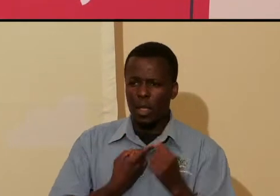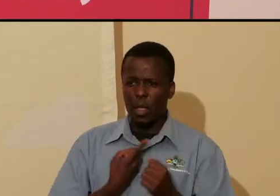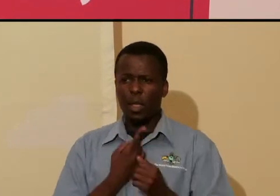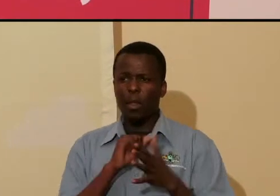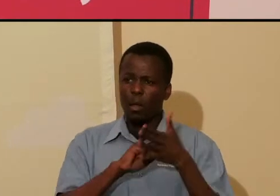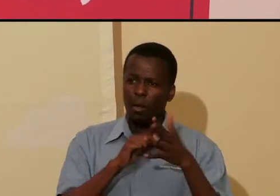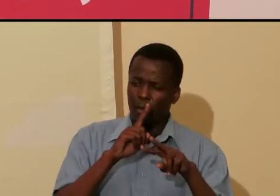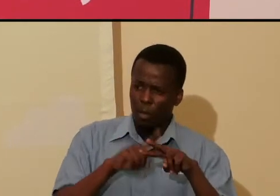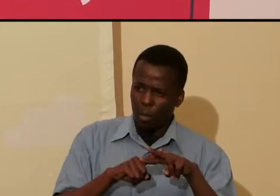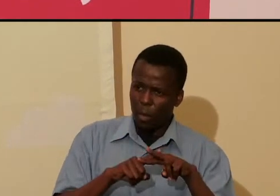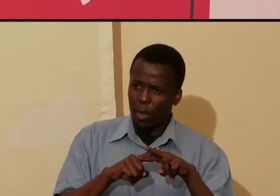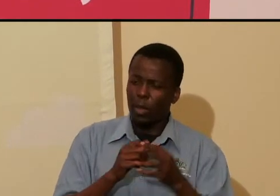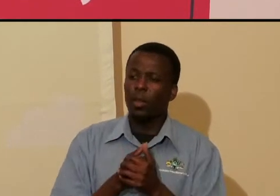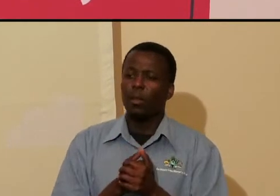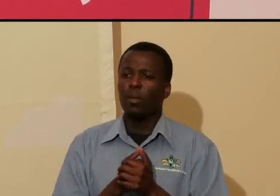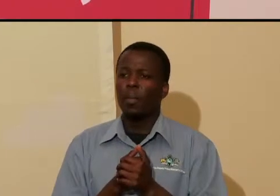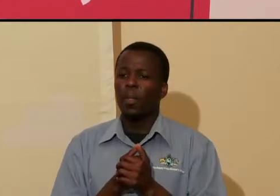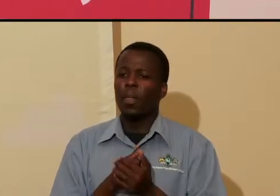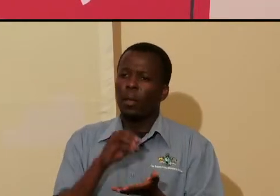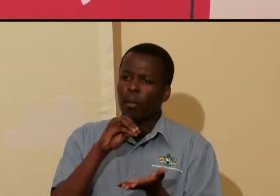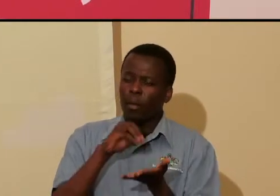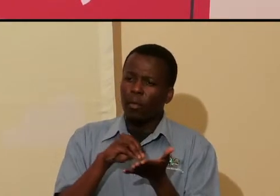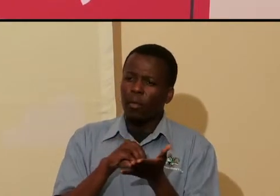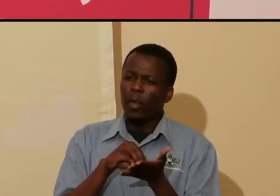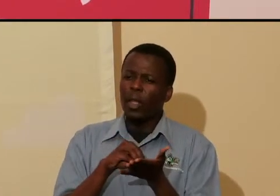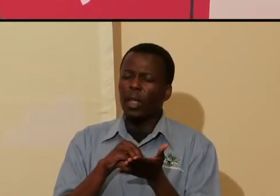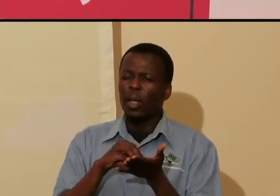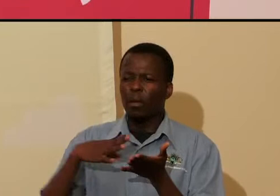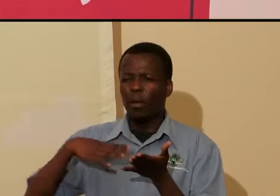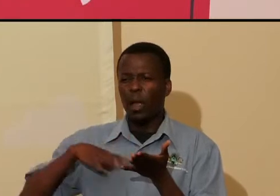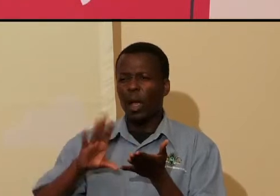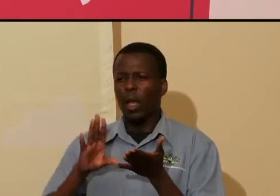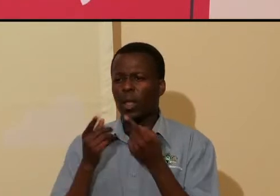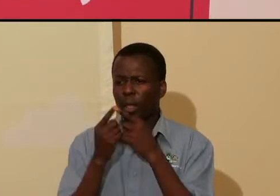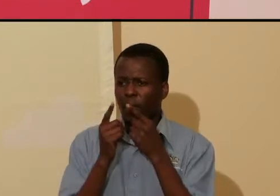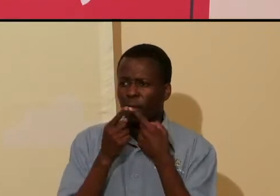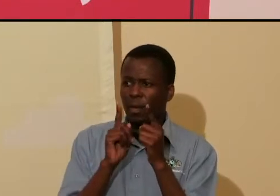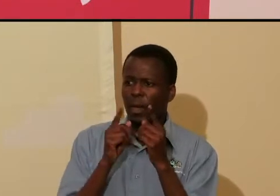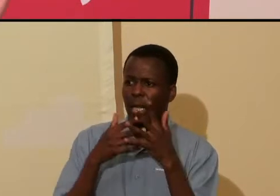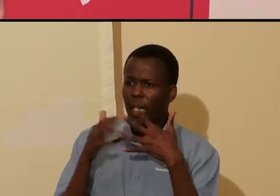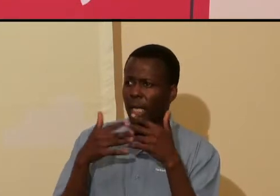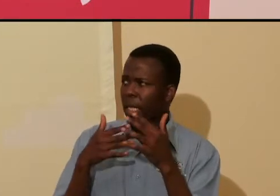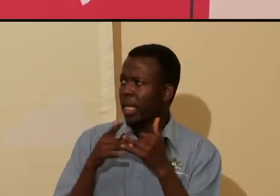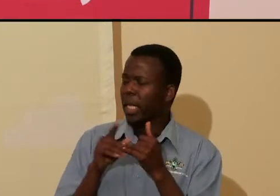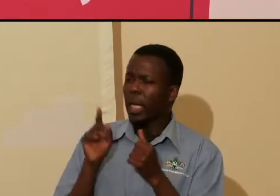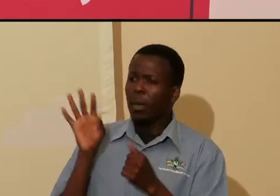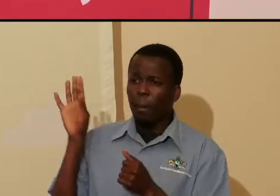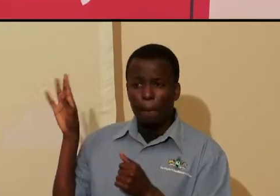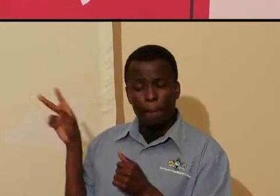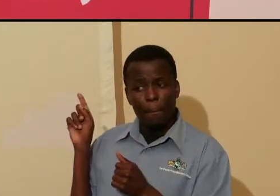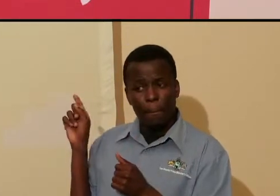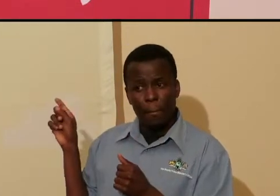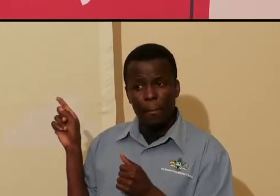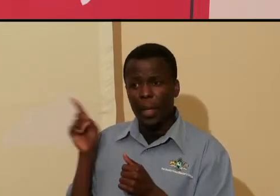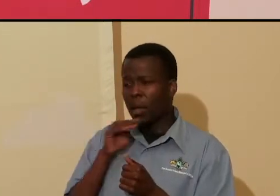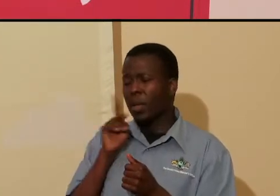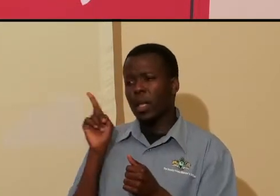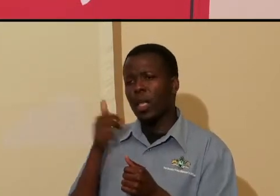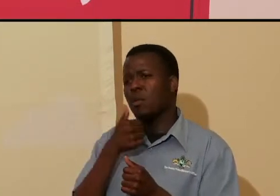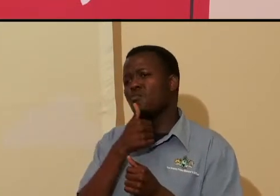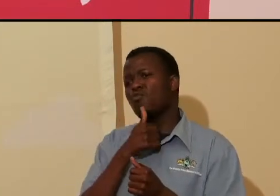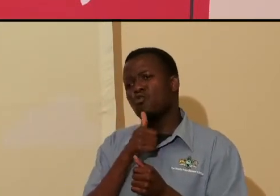objectives in line with the ending inequalities, one of the guiding